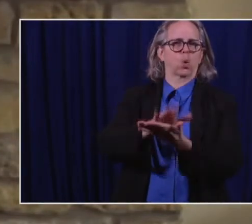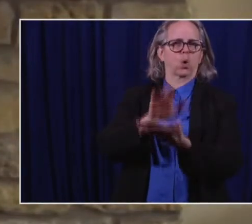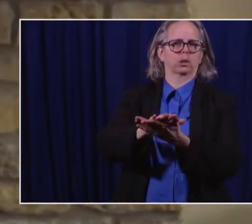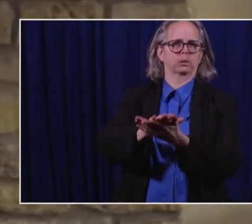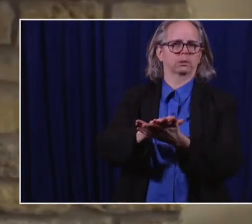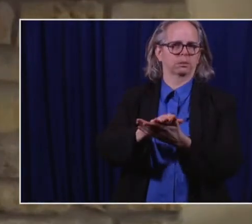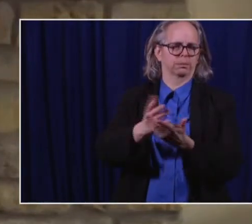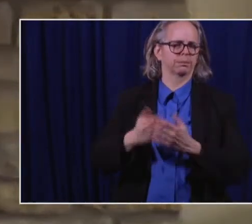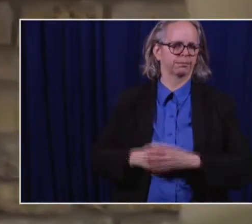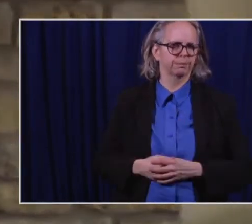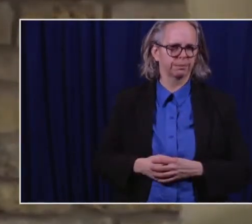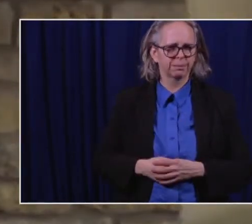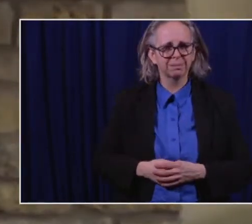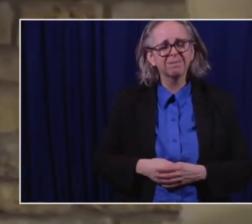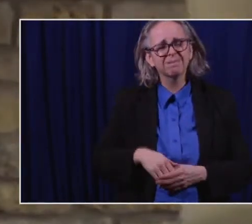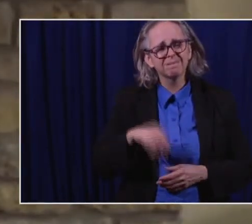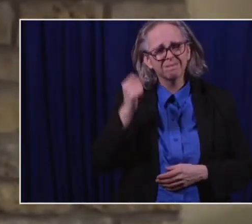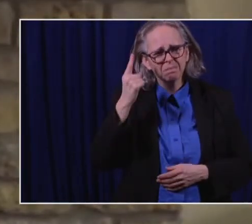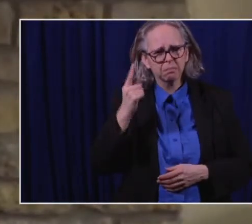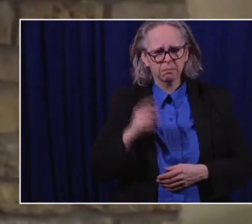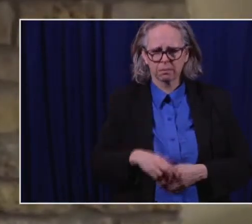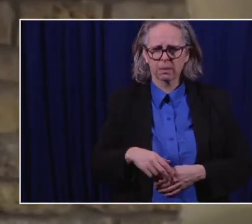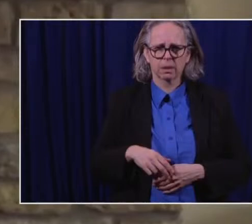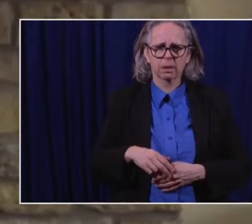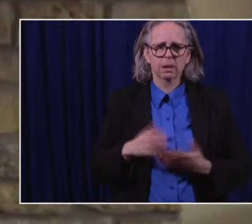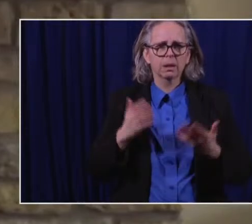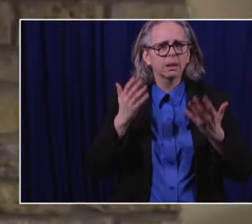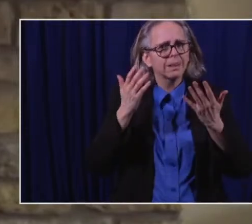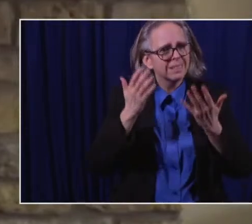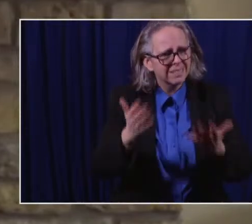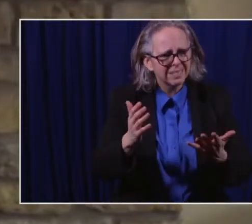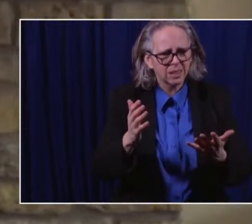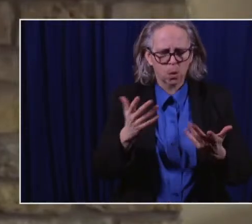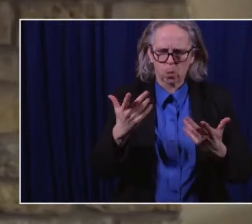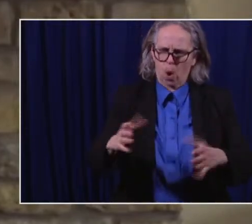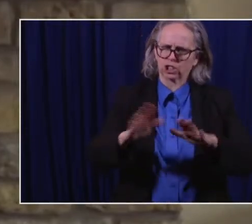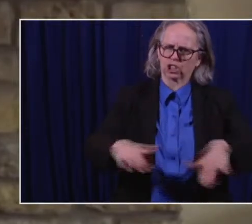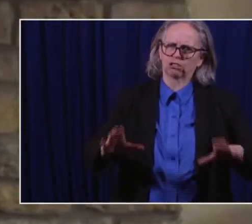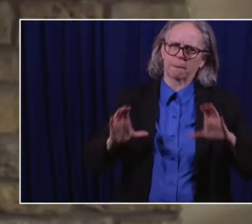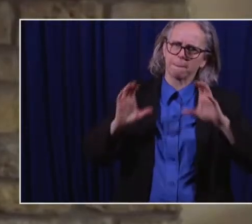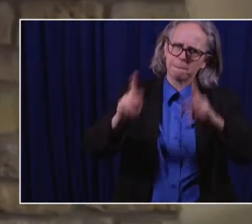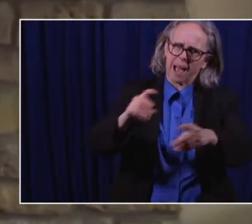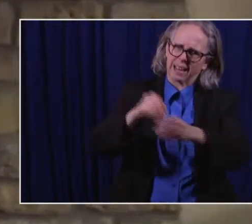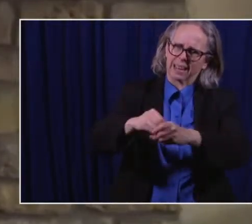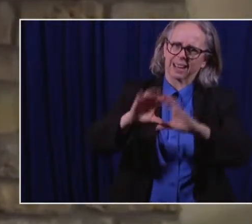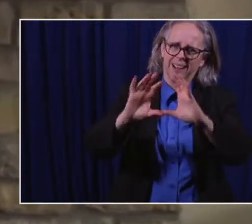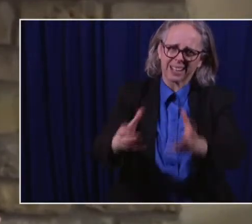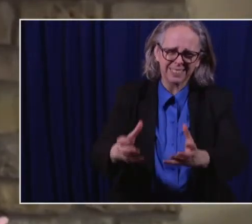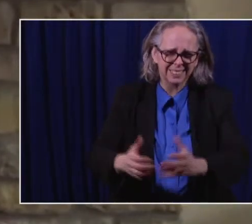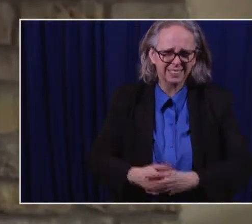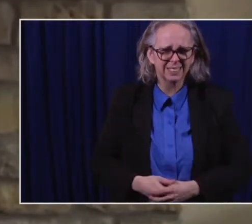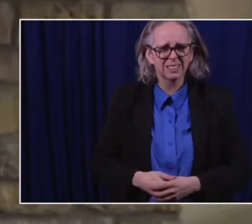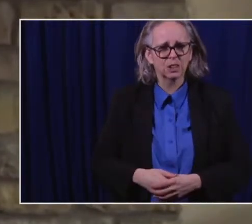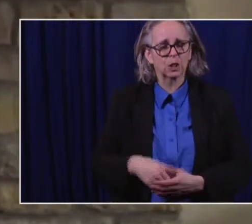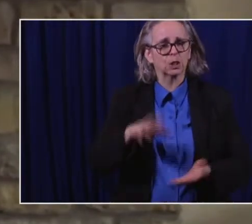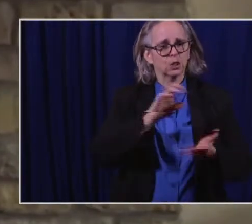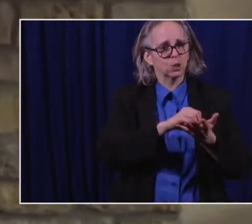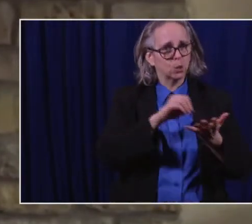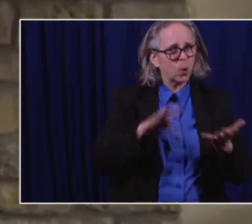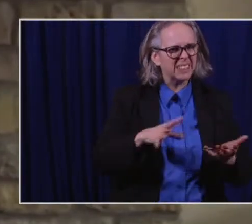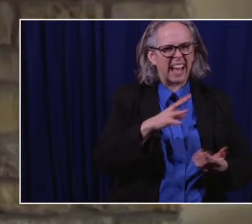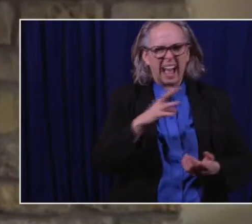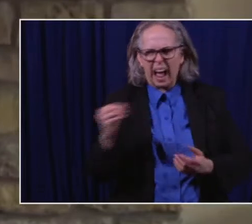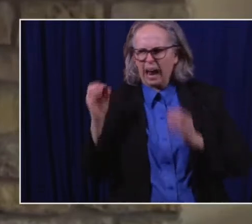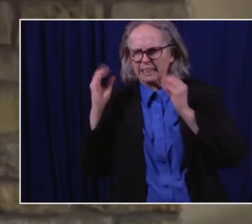Kevin, the idea is to get kids back in school. Obviously, to get kids back in school, you get teachers back in